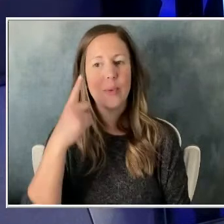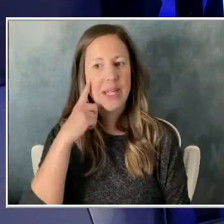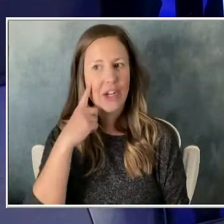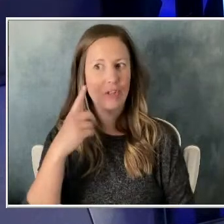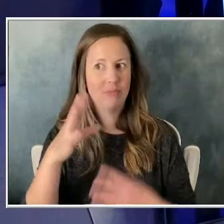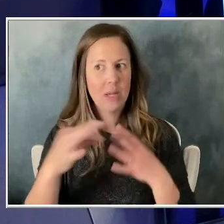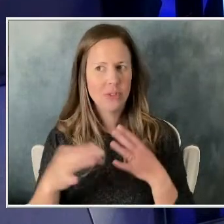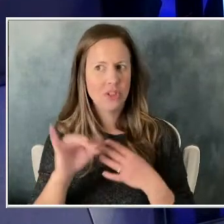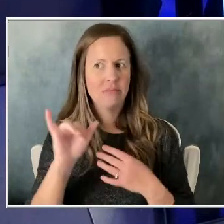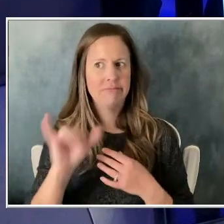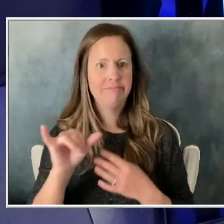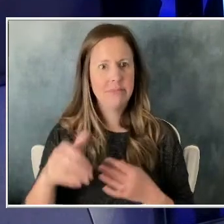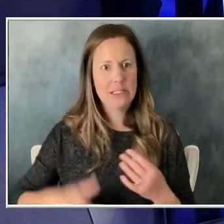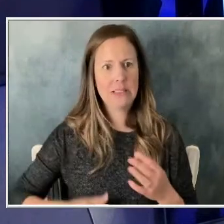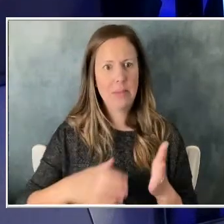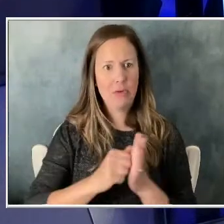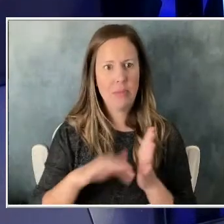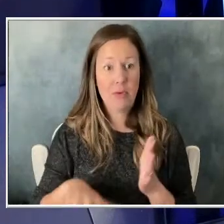were they?